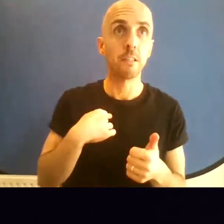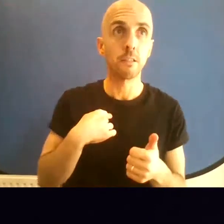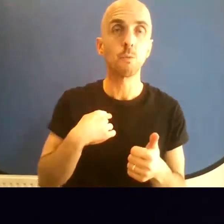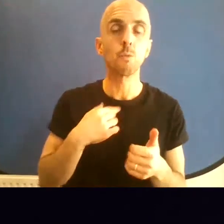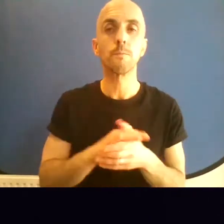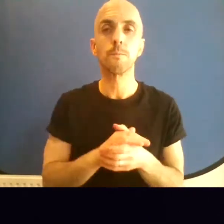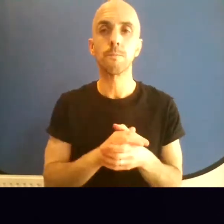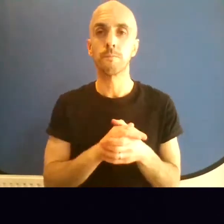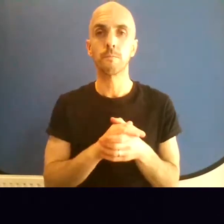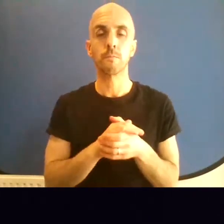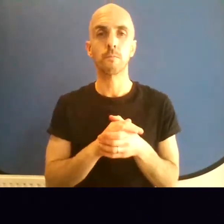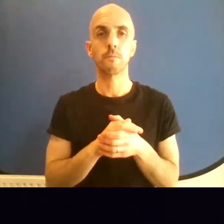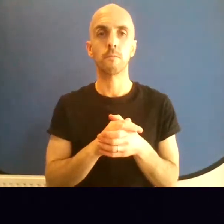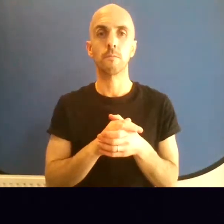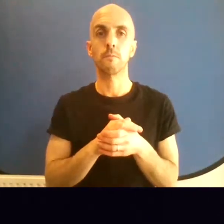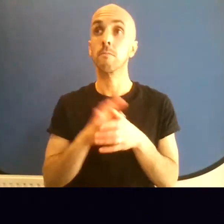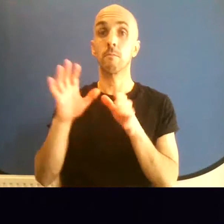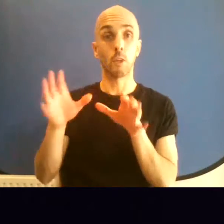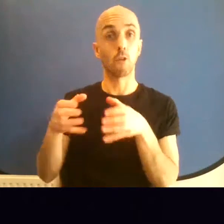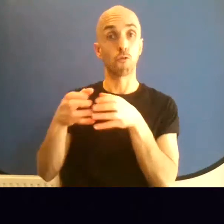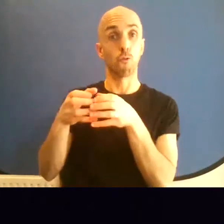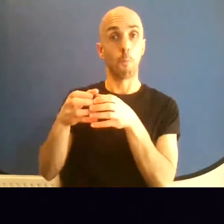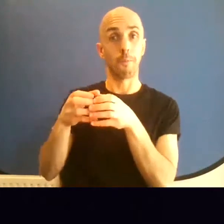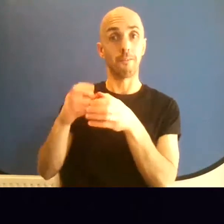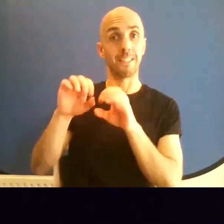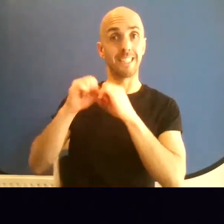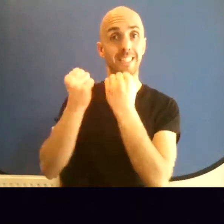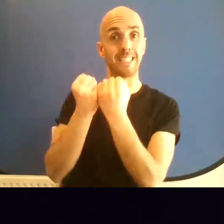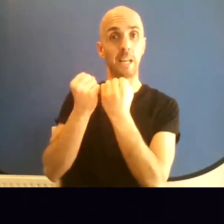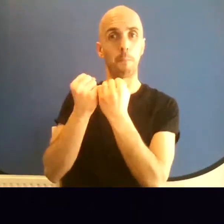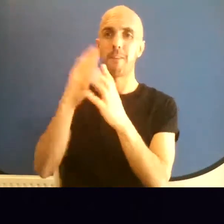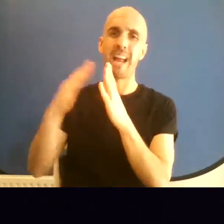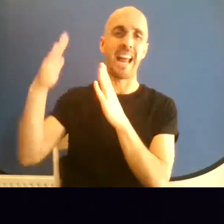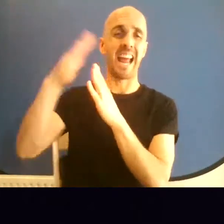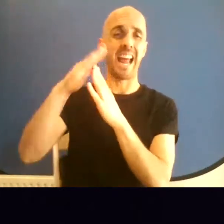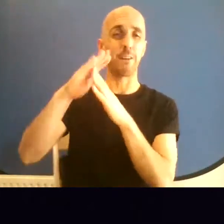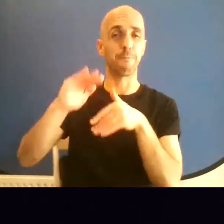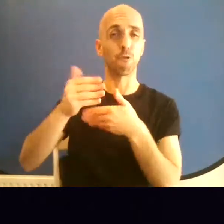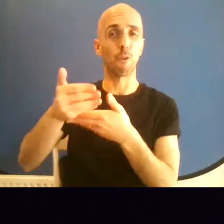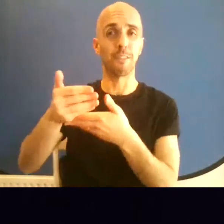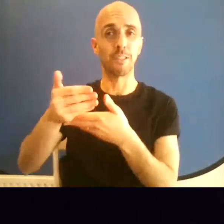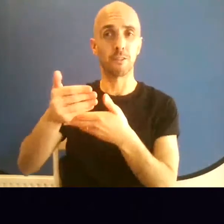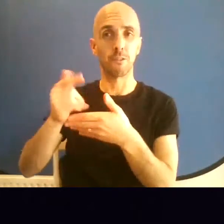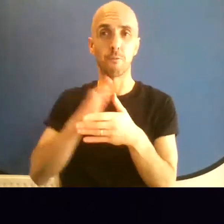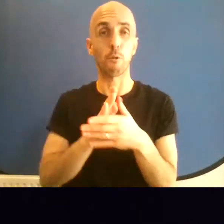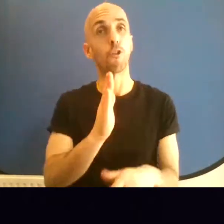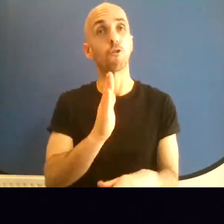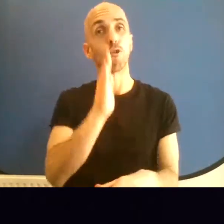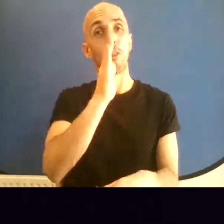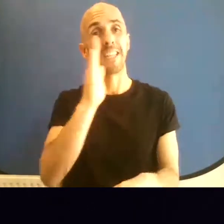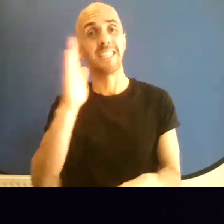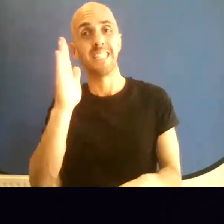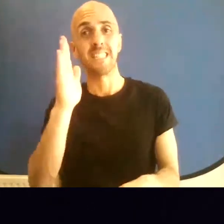We're a group of people from the Heads of Service team, Heads of Service from the North East ADASS.